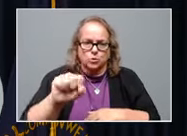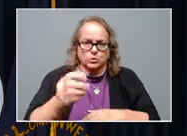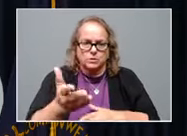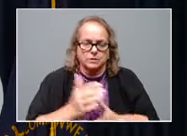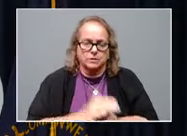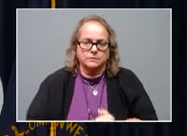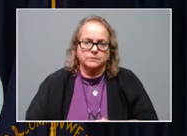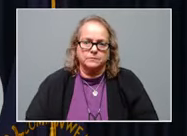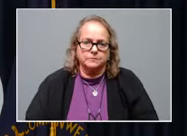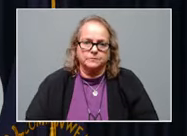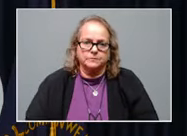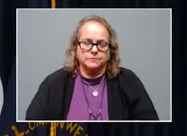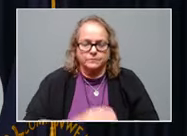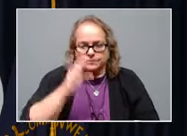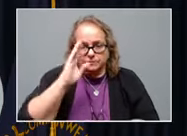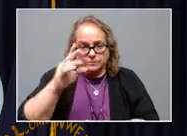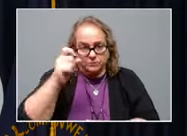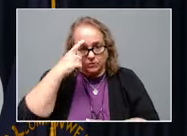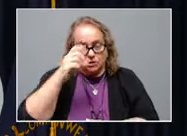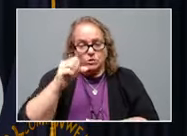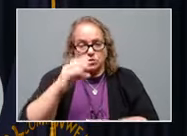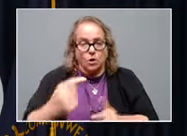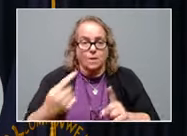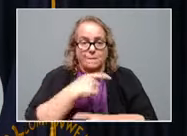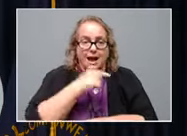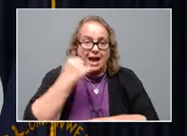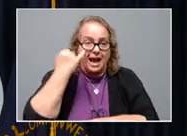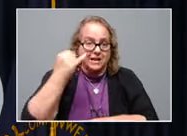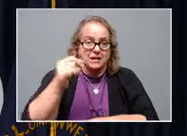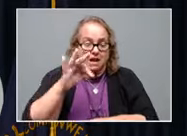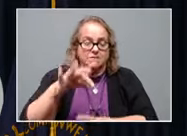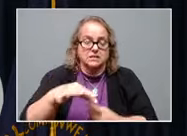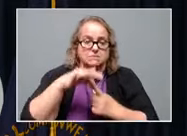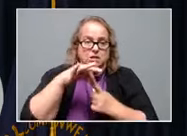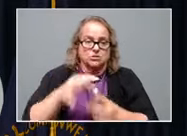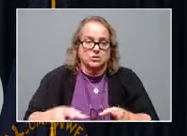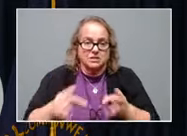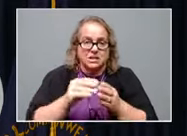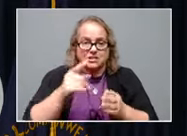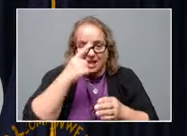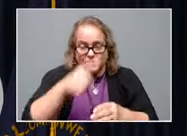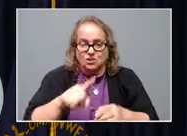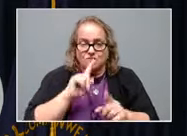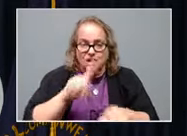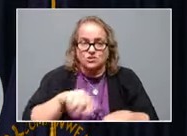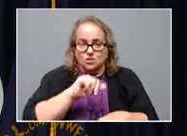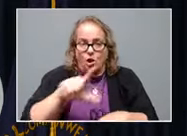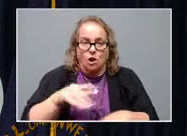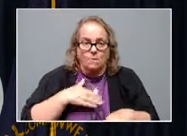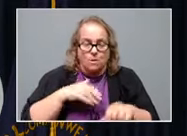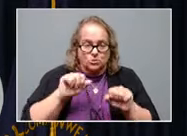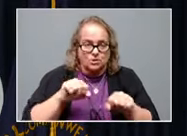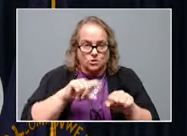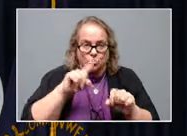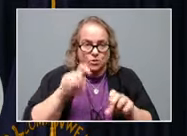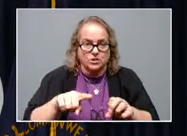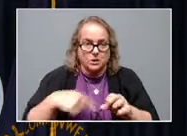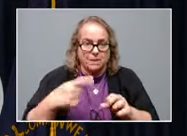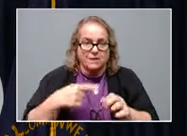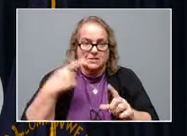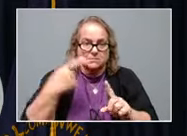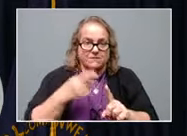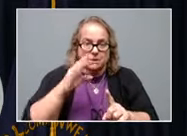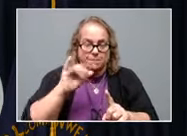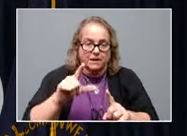Hi, Governor. So going back to the idea of the special session, I feel like you answered pretty much all of my potential questions about the specific bill that was put out, the $81